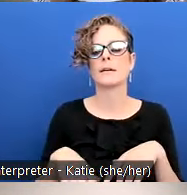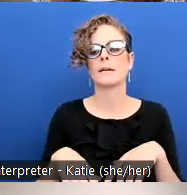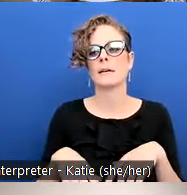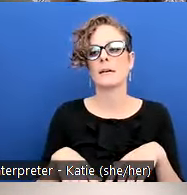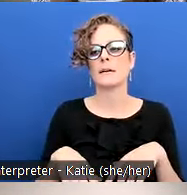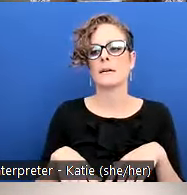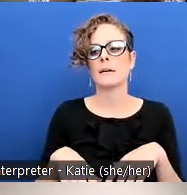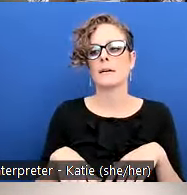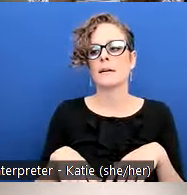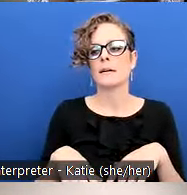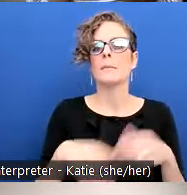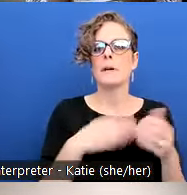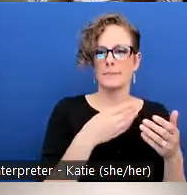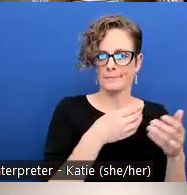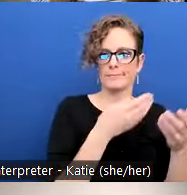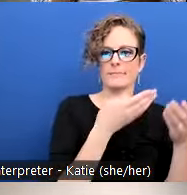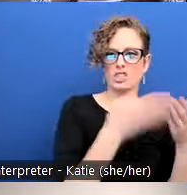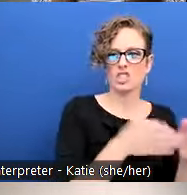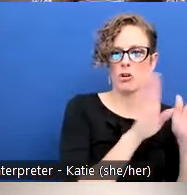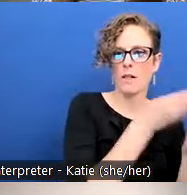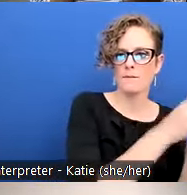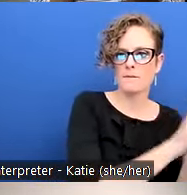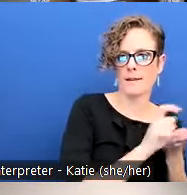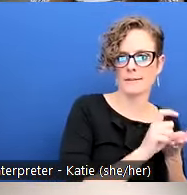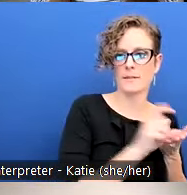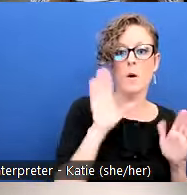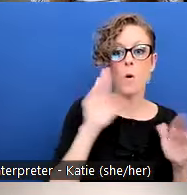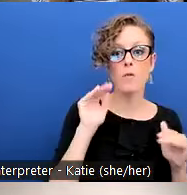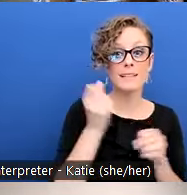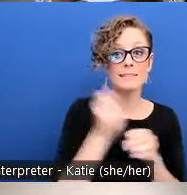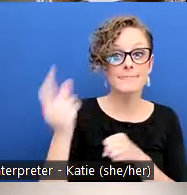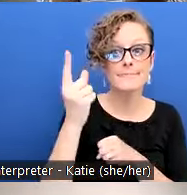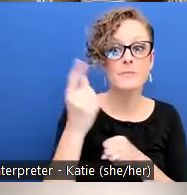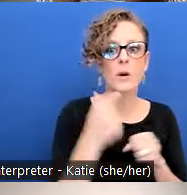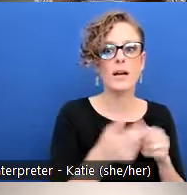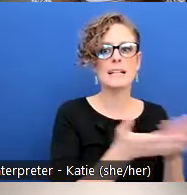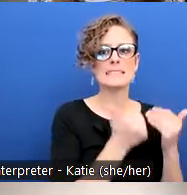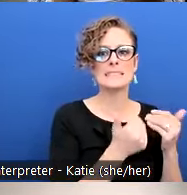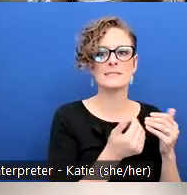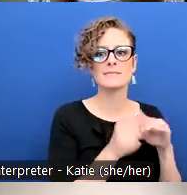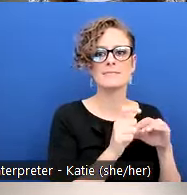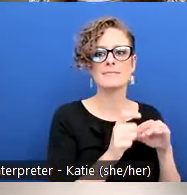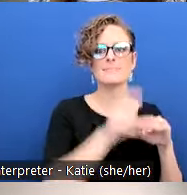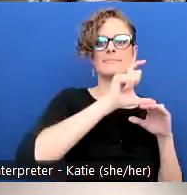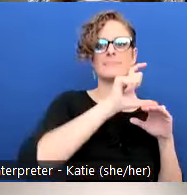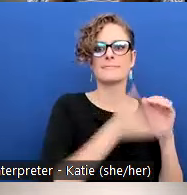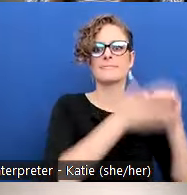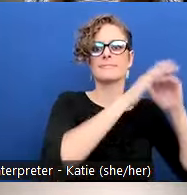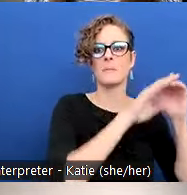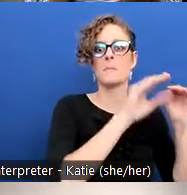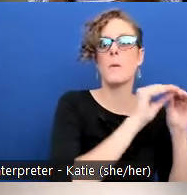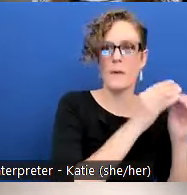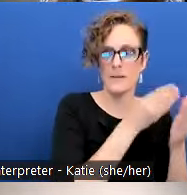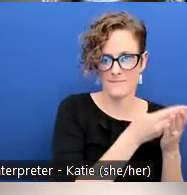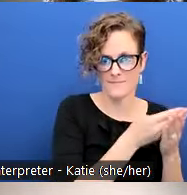from the general fund and hope to leverage that in the future to advocate for more money from the general fund and money on an ongoing